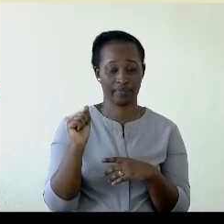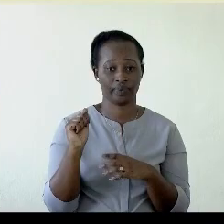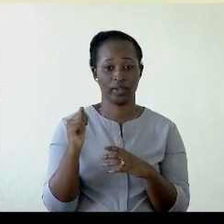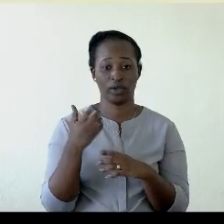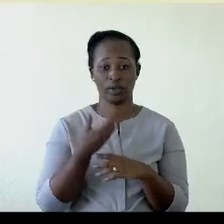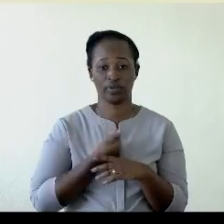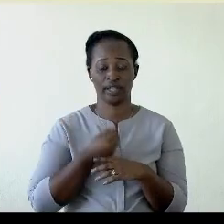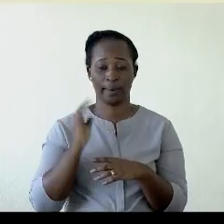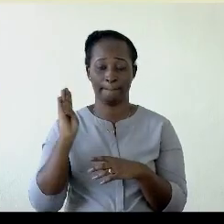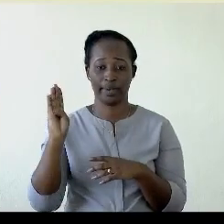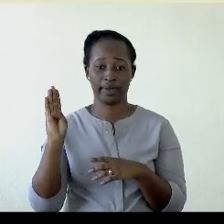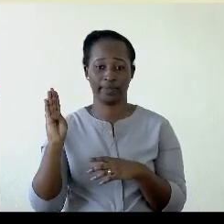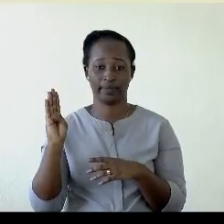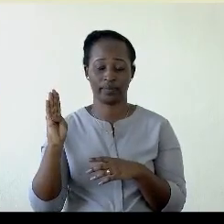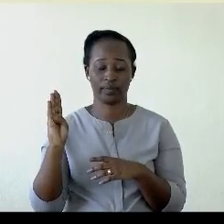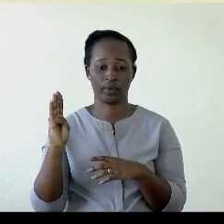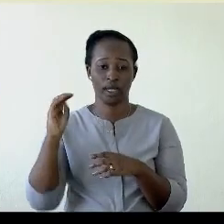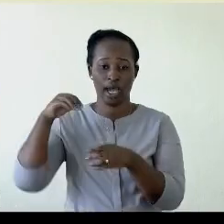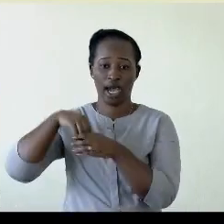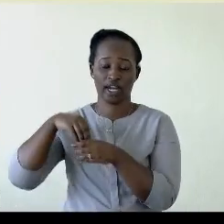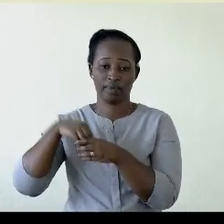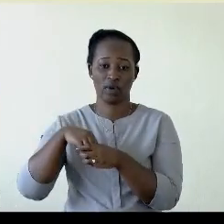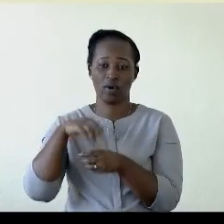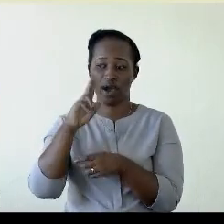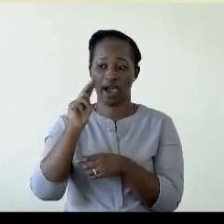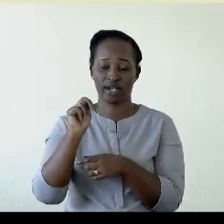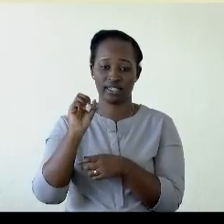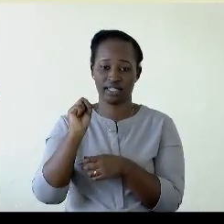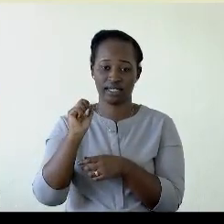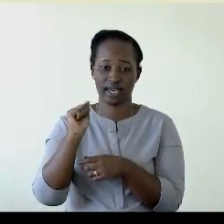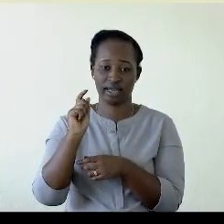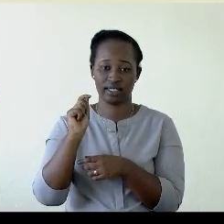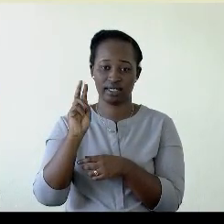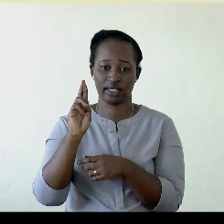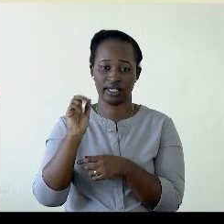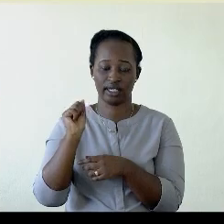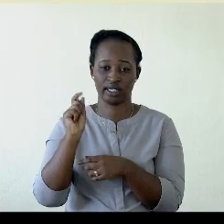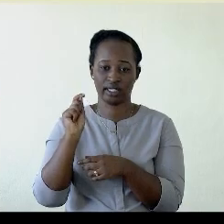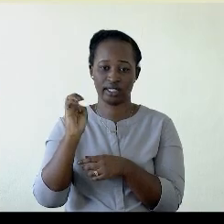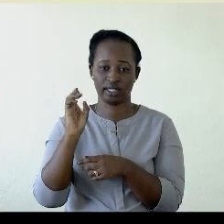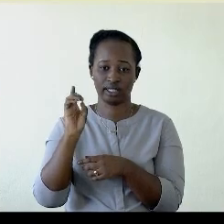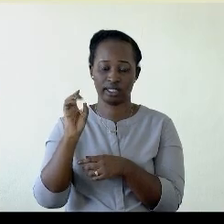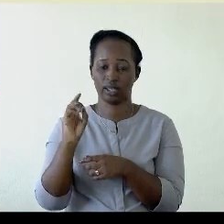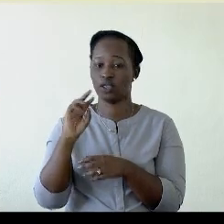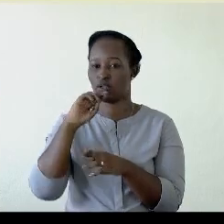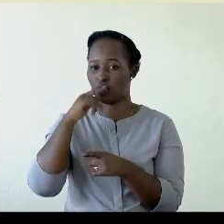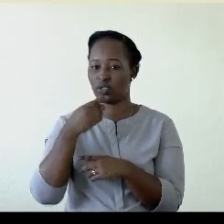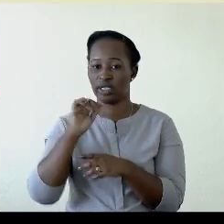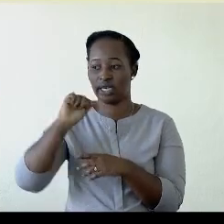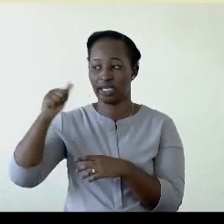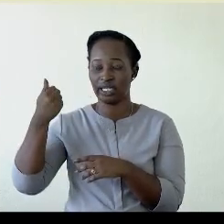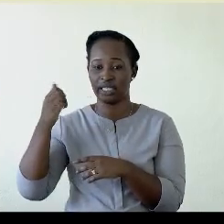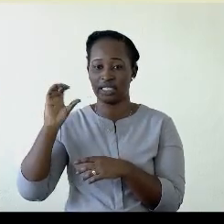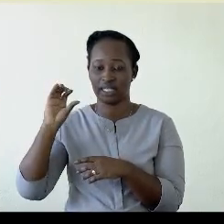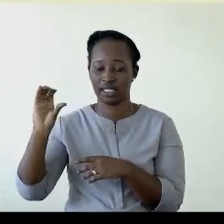Beaker B, which is suggested to be containing an unsaturated solution. And beaker C, which is also suggested, and the